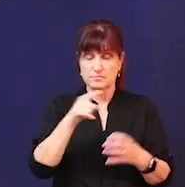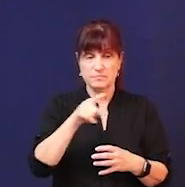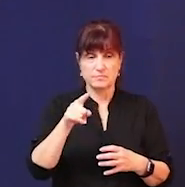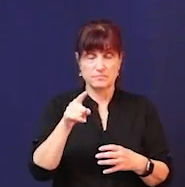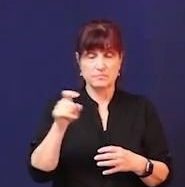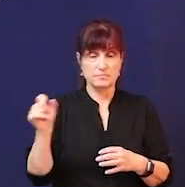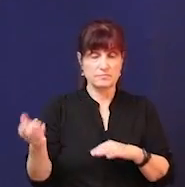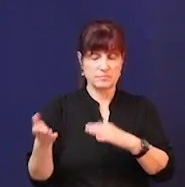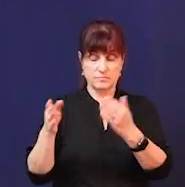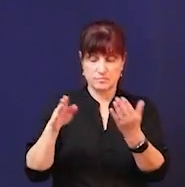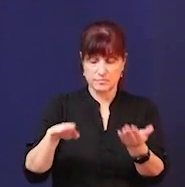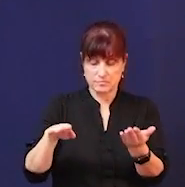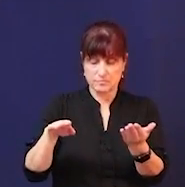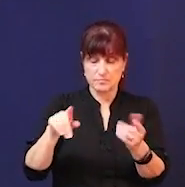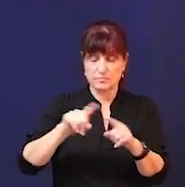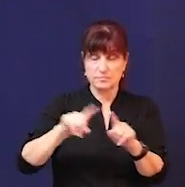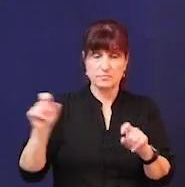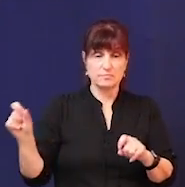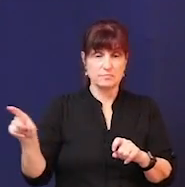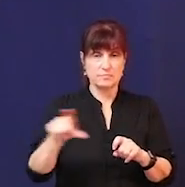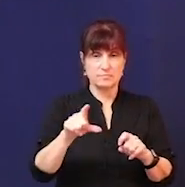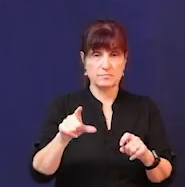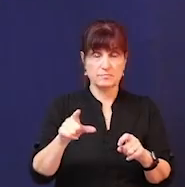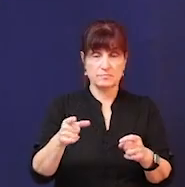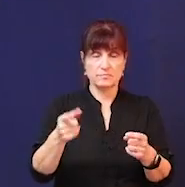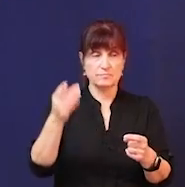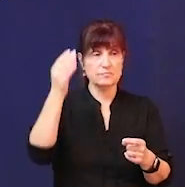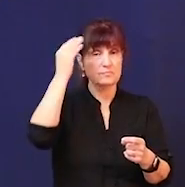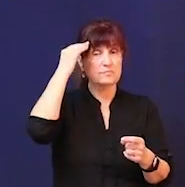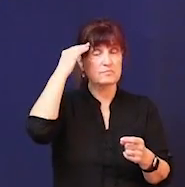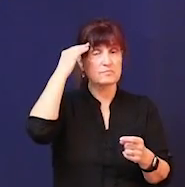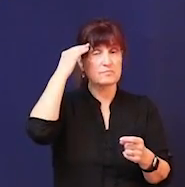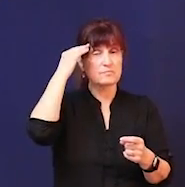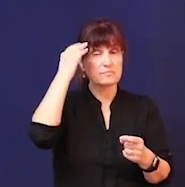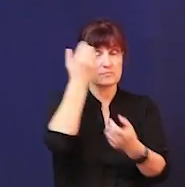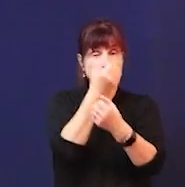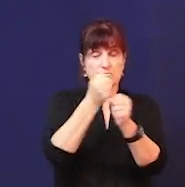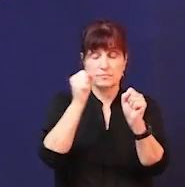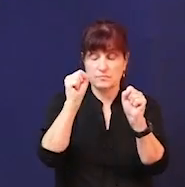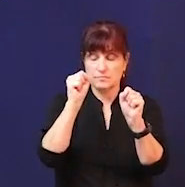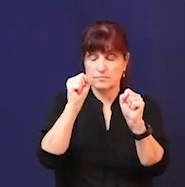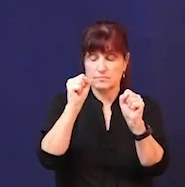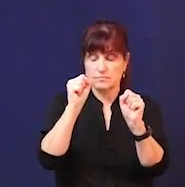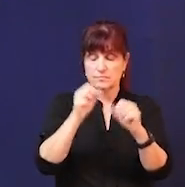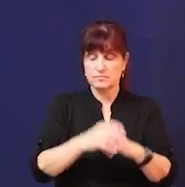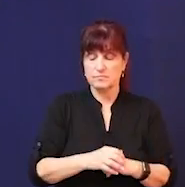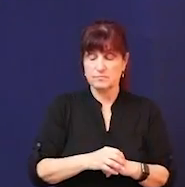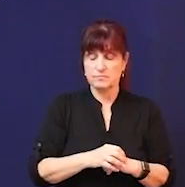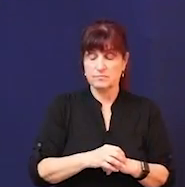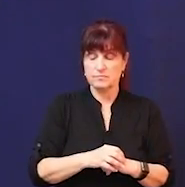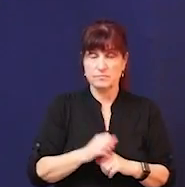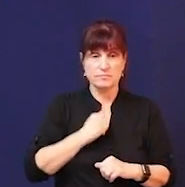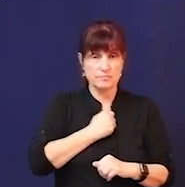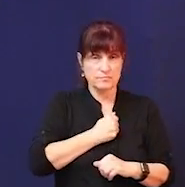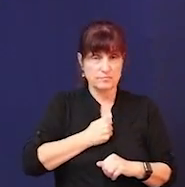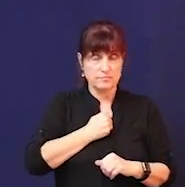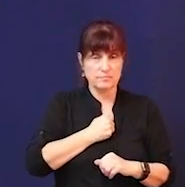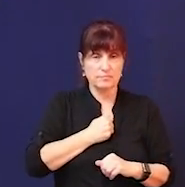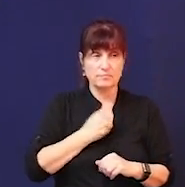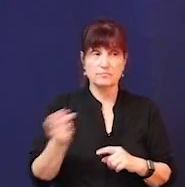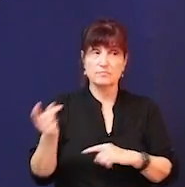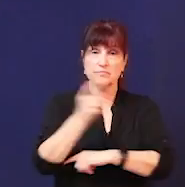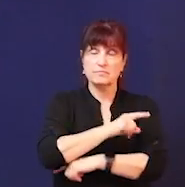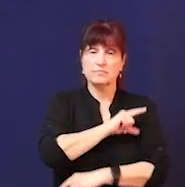perish, but that all should come to repentance. But the day of the Lord will come like a